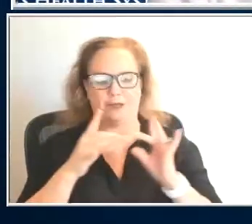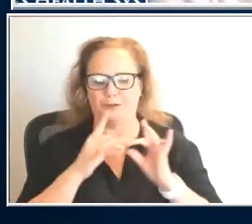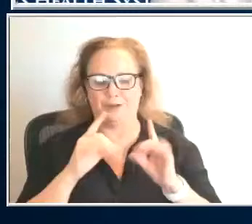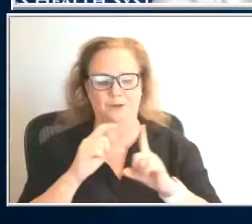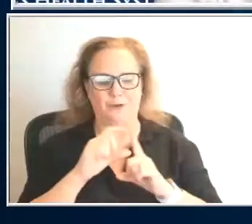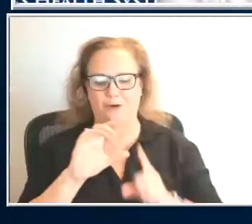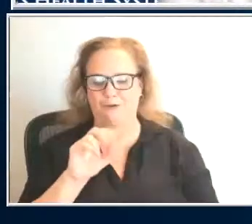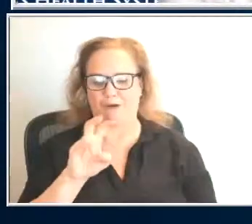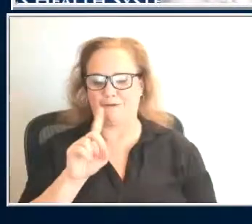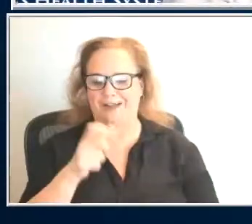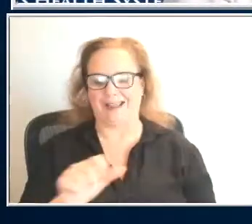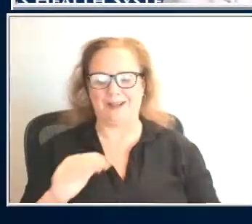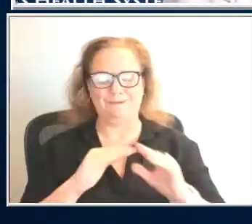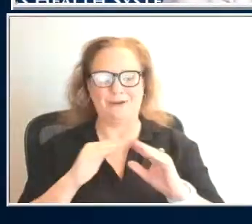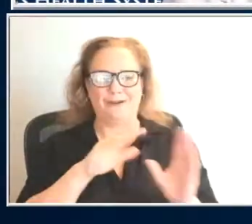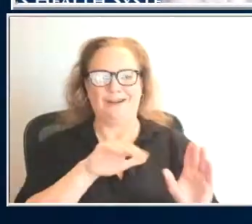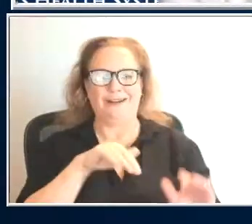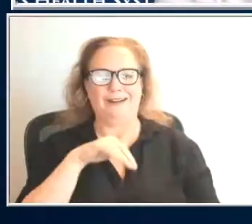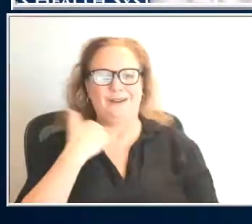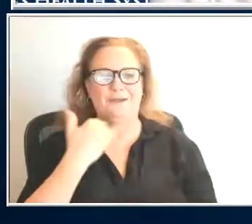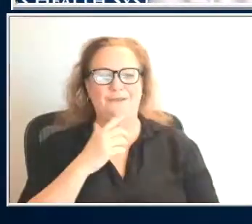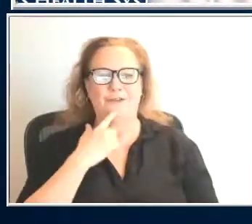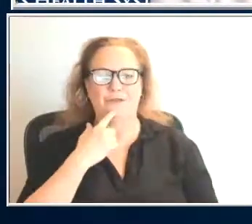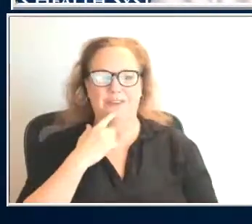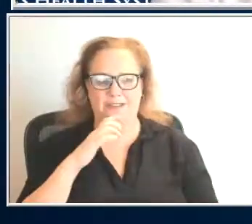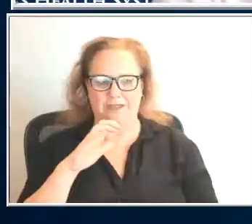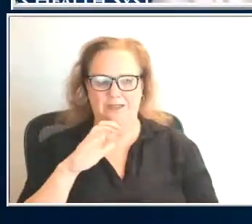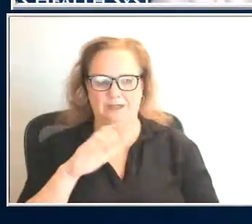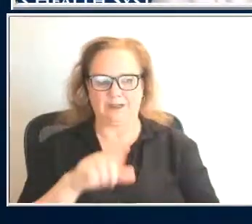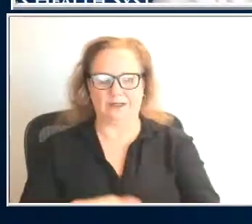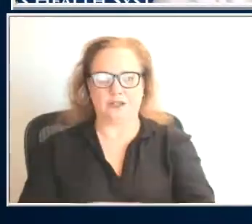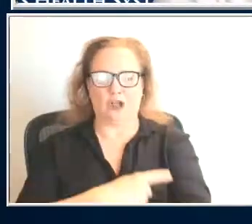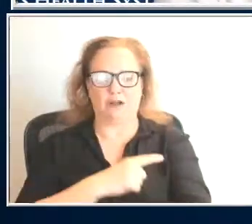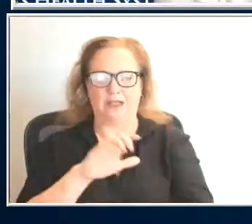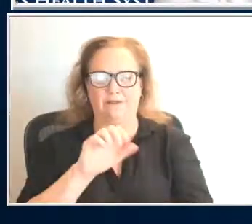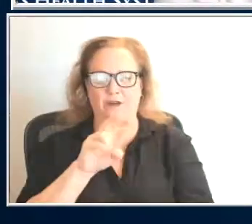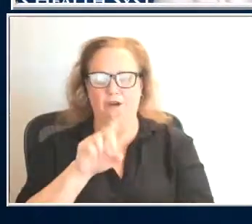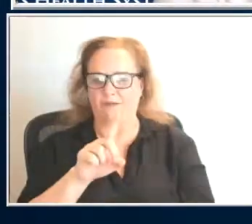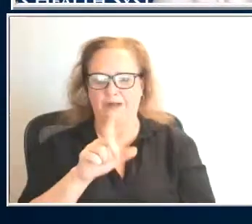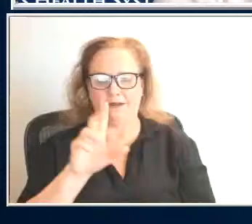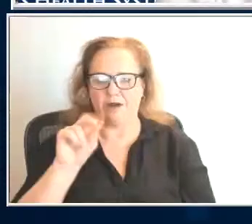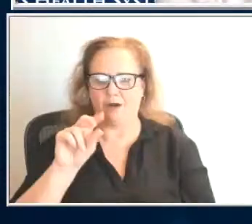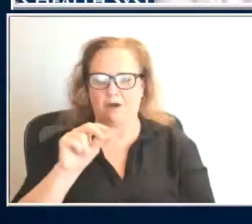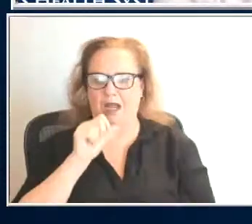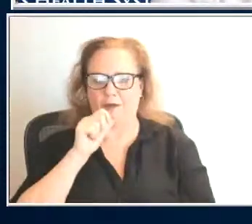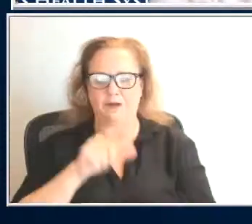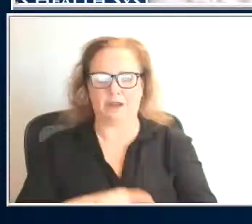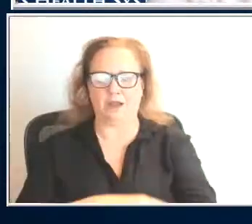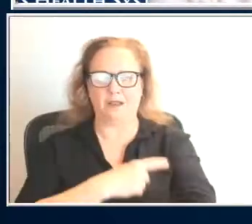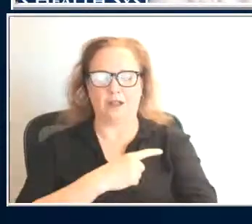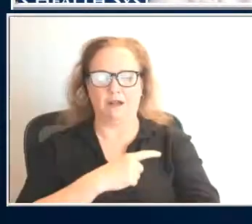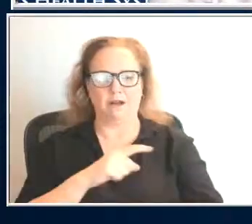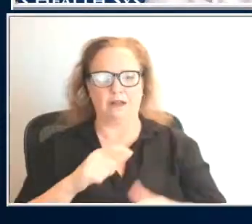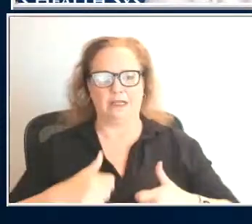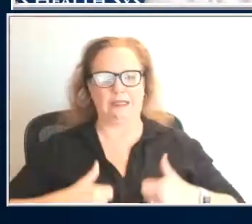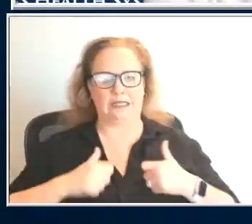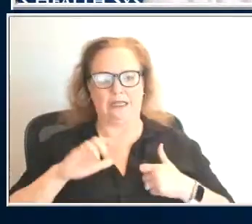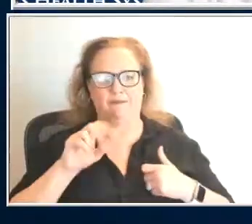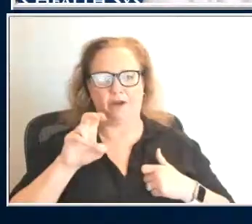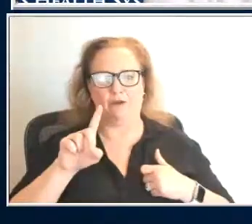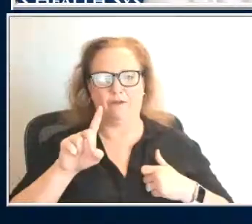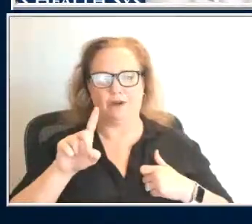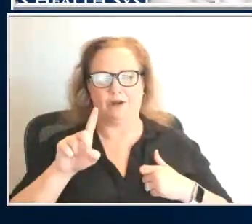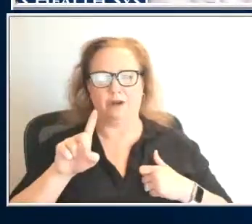Yeah, when you first mentioned, though, you did say long live COVID. I would not put long and COVID in the same No, sentence. that was